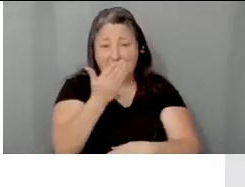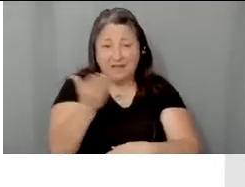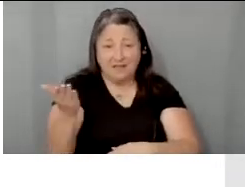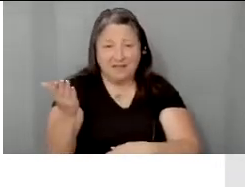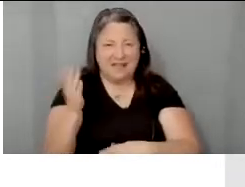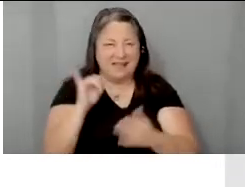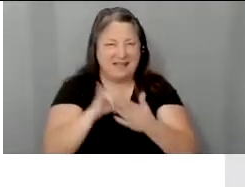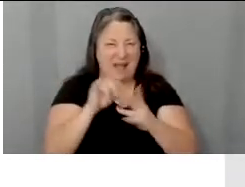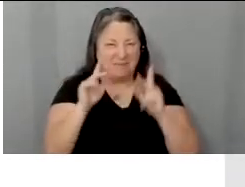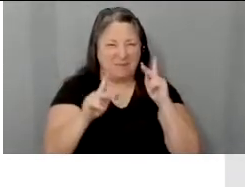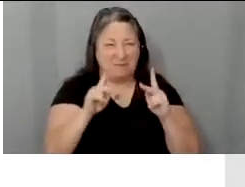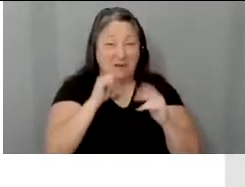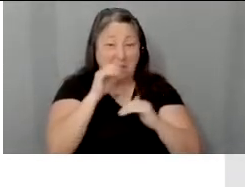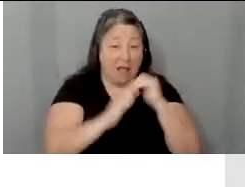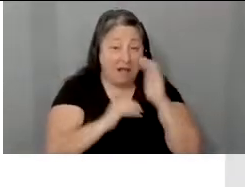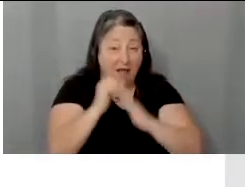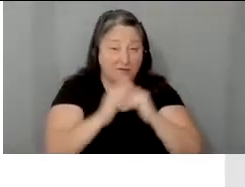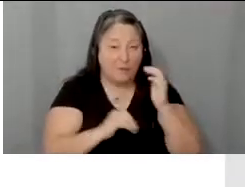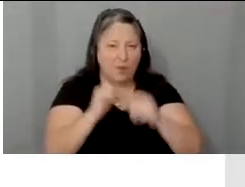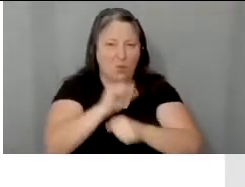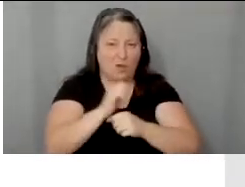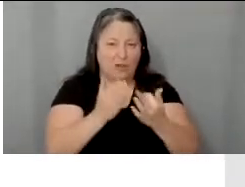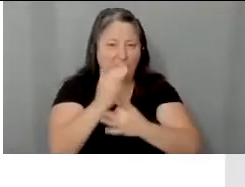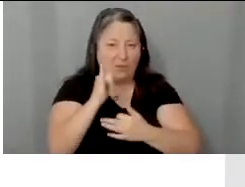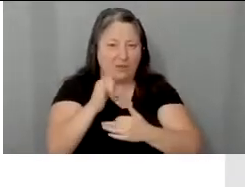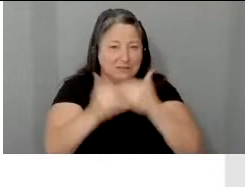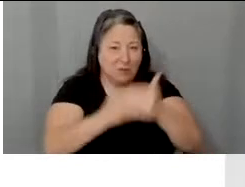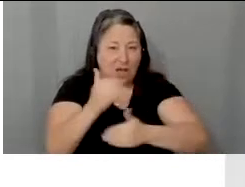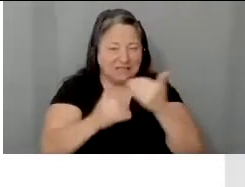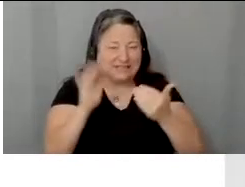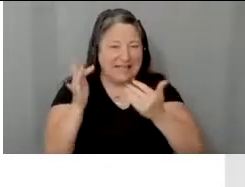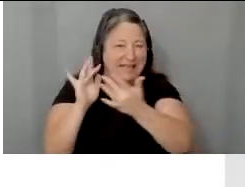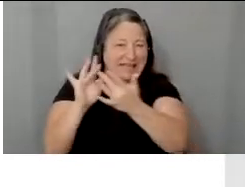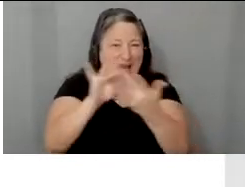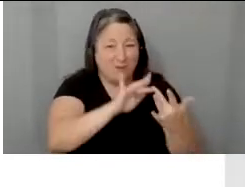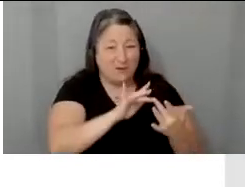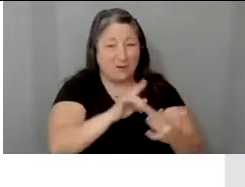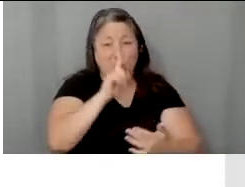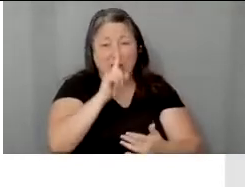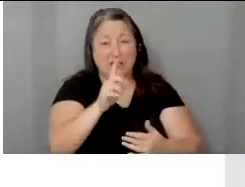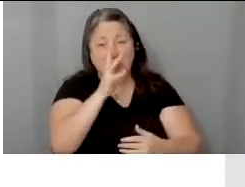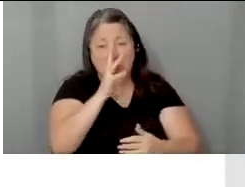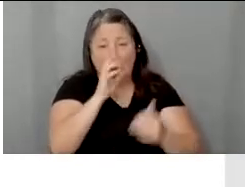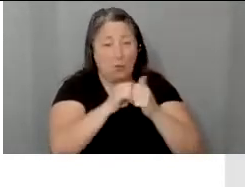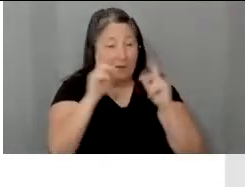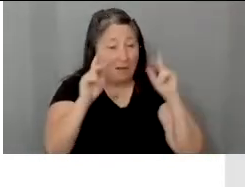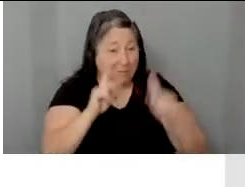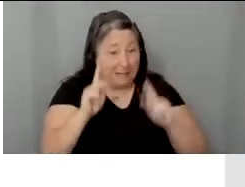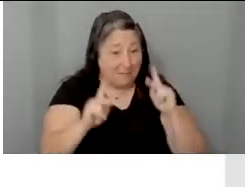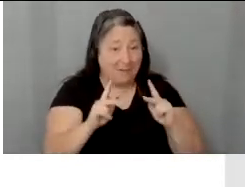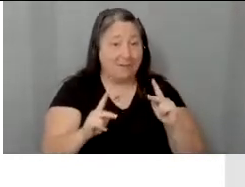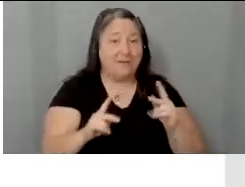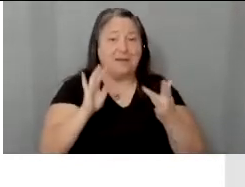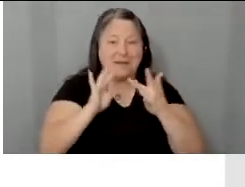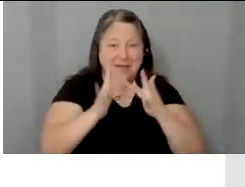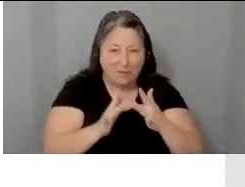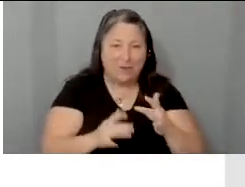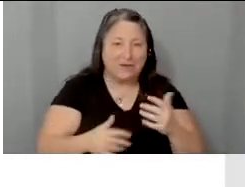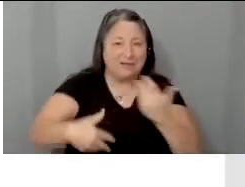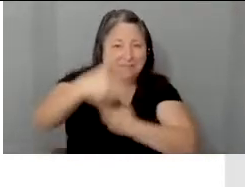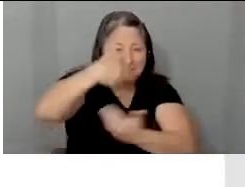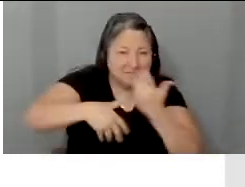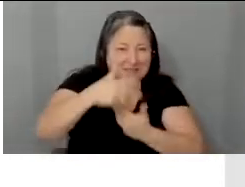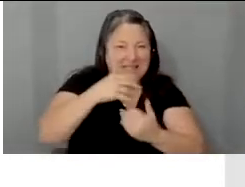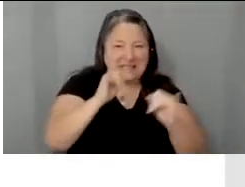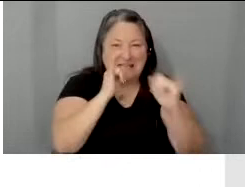uncomfortable kind of working through this process, like networking, really talking to people networking, interviewing are where people become